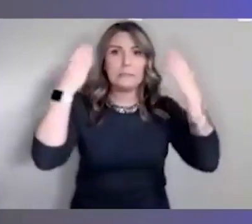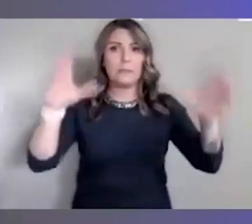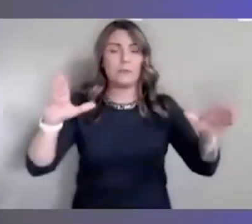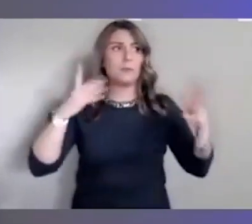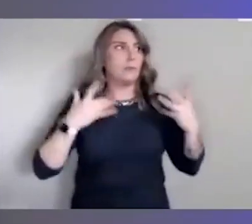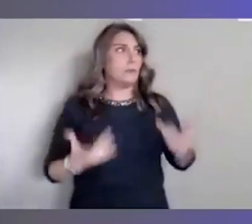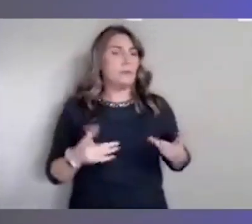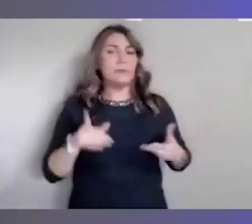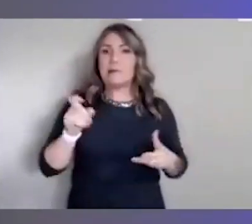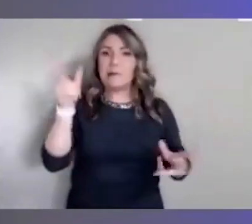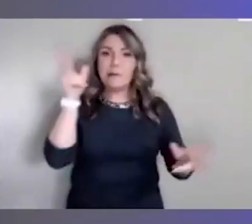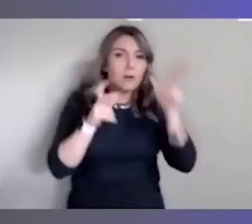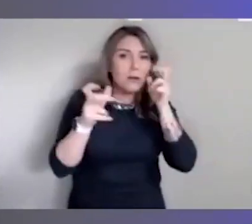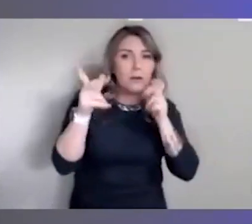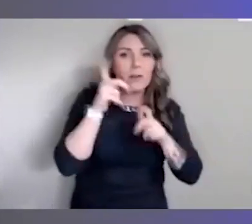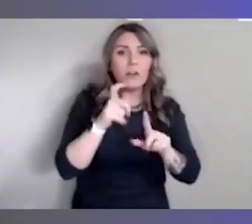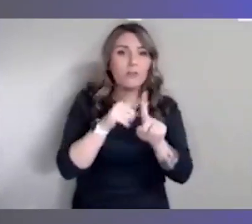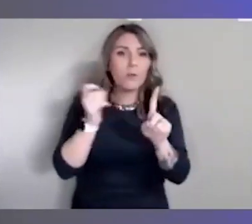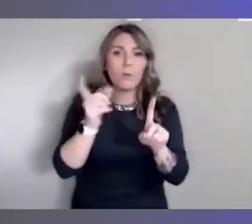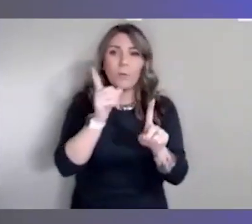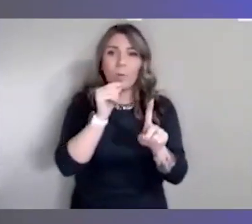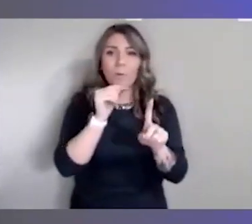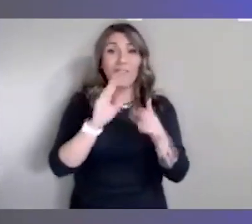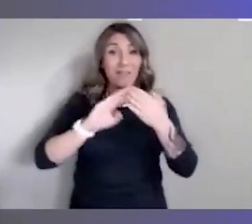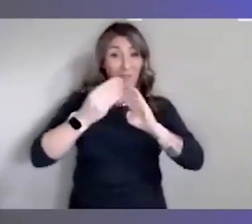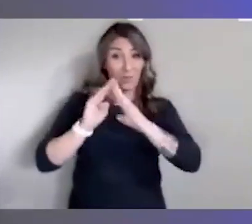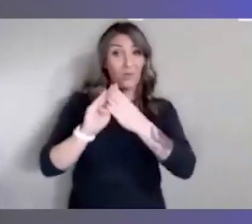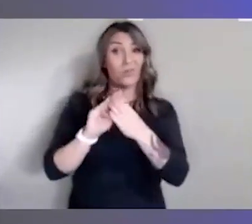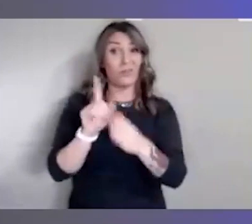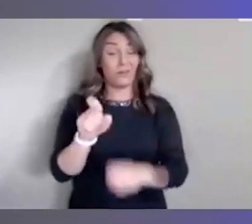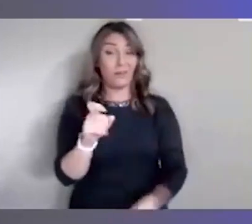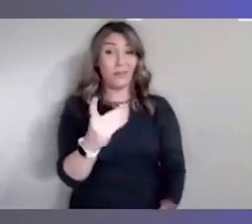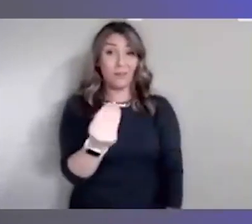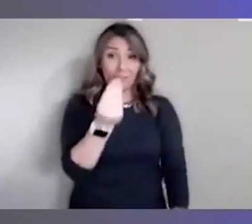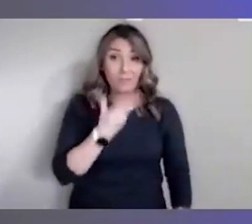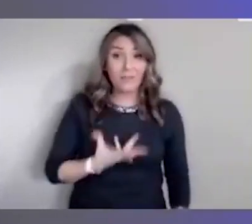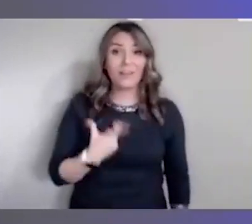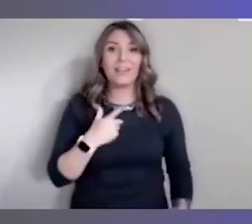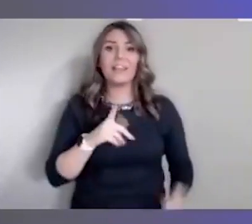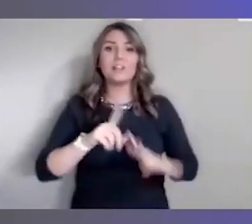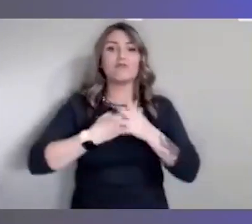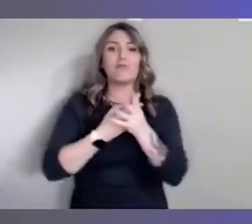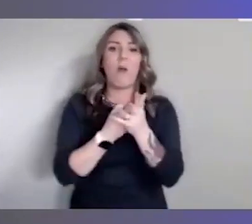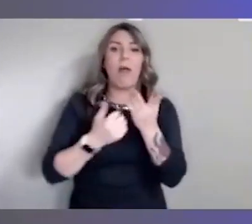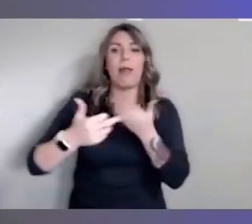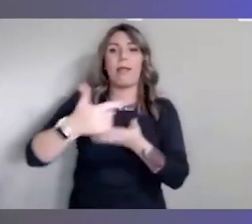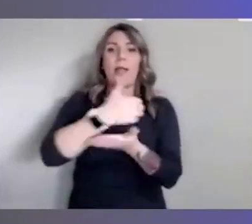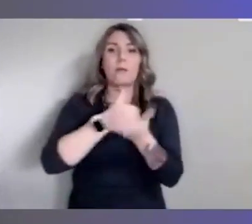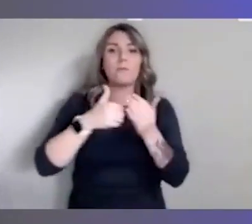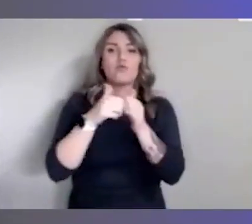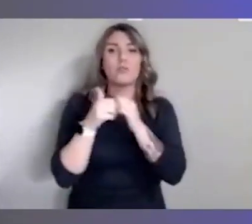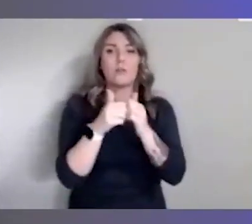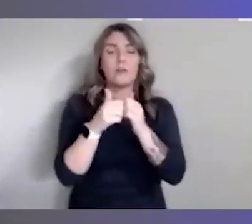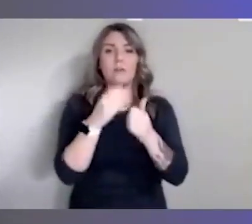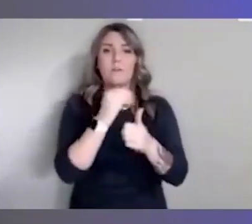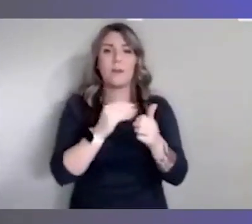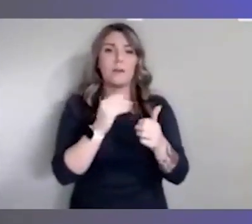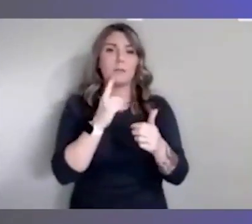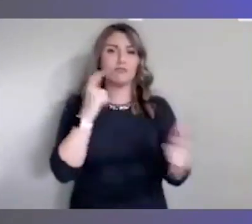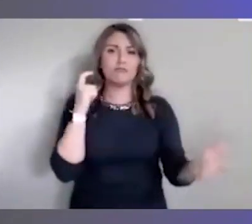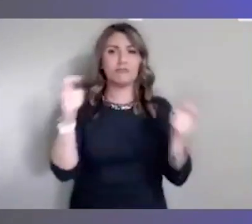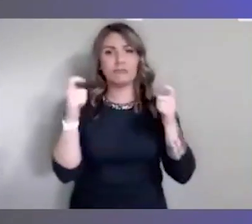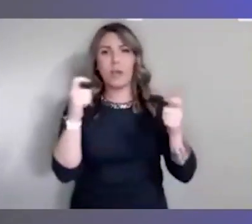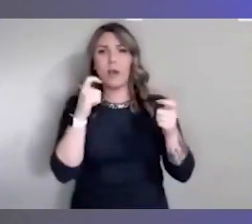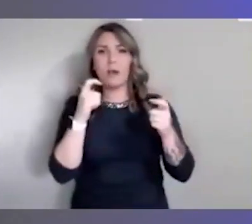our community. And so I started a collaborative, and so the major institutions in the county, as many as we